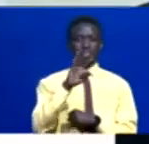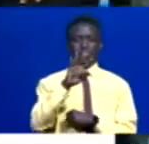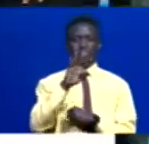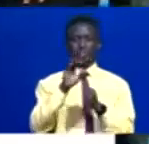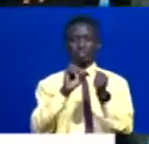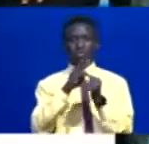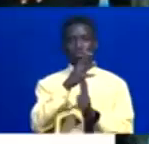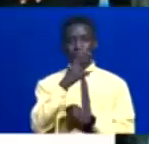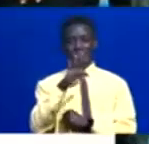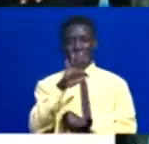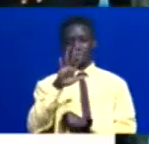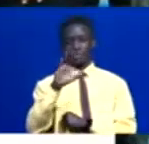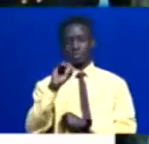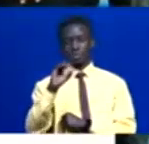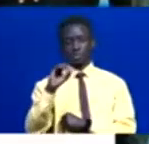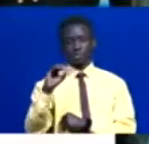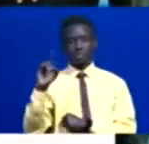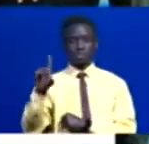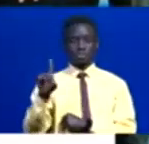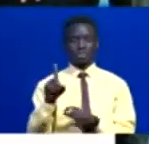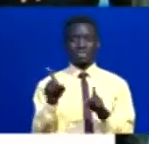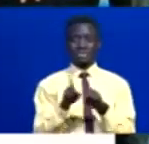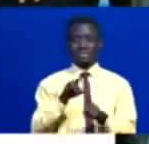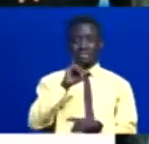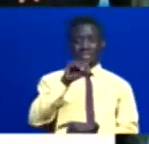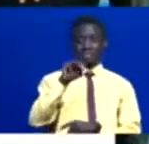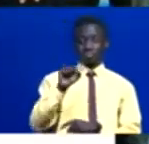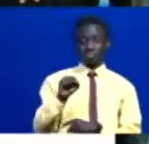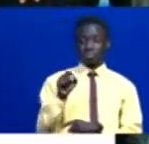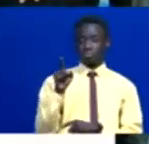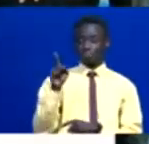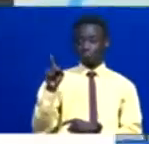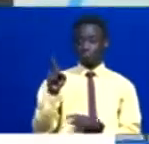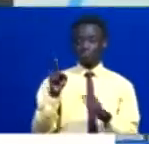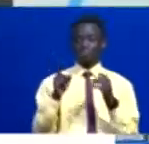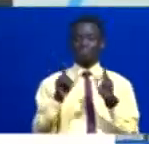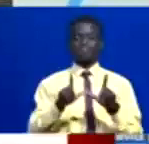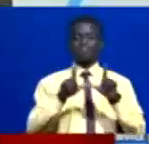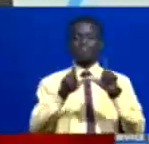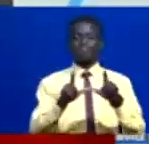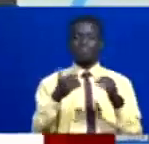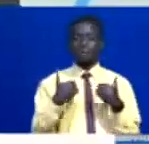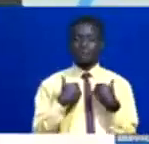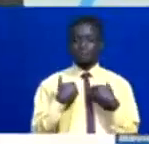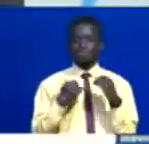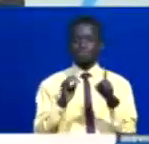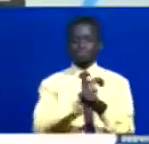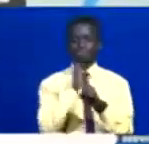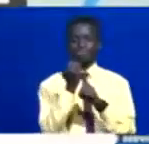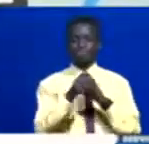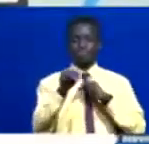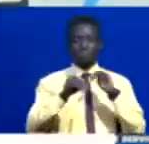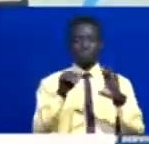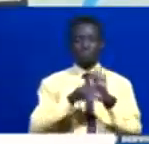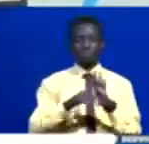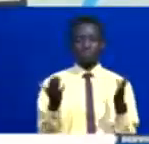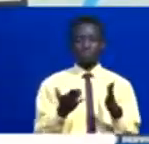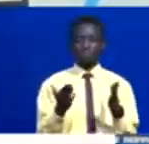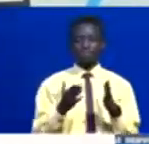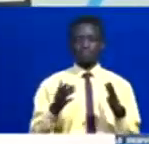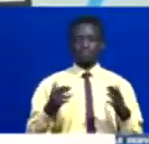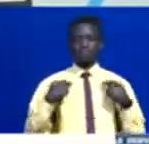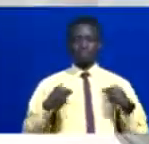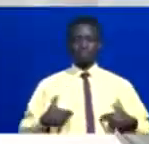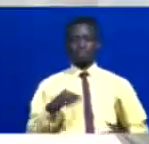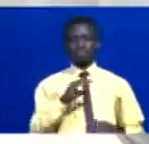45001. The IMS certification integrates quality management, environmental management, and occupational health and safety